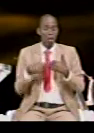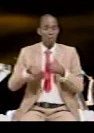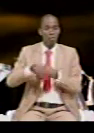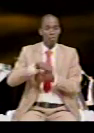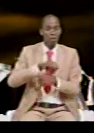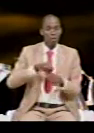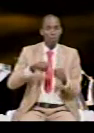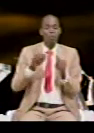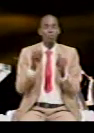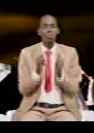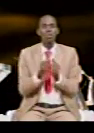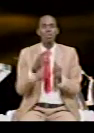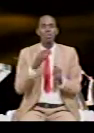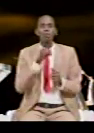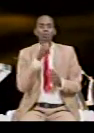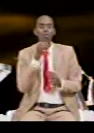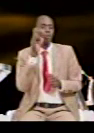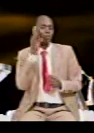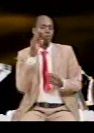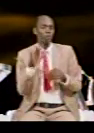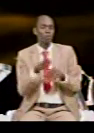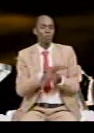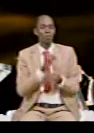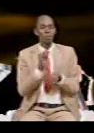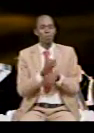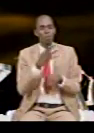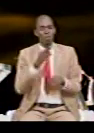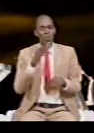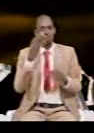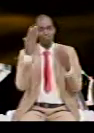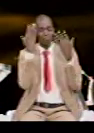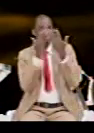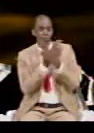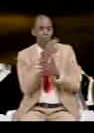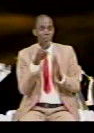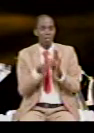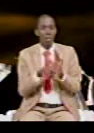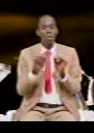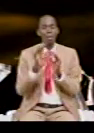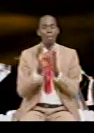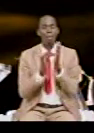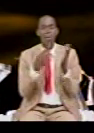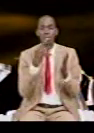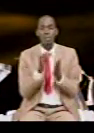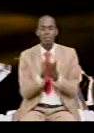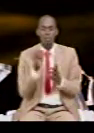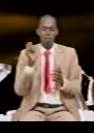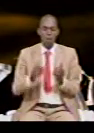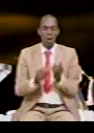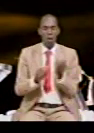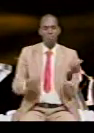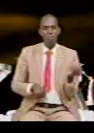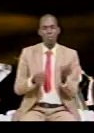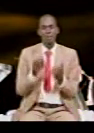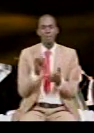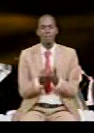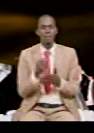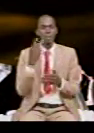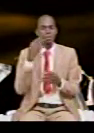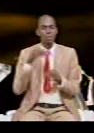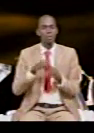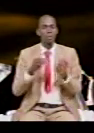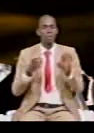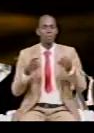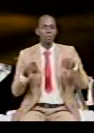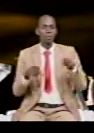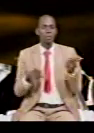with the unfruitful works of darkness, the Bible tells us that we should avoid that. Ephesians 5:11,